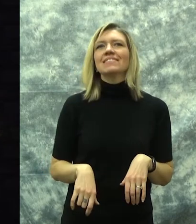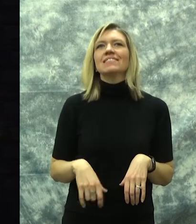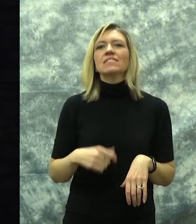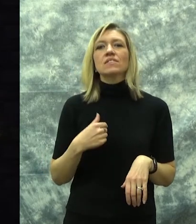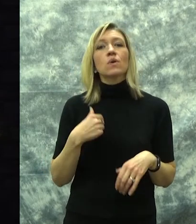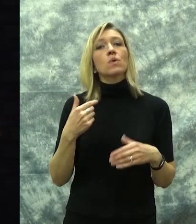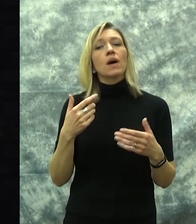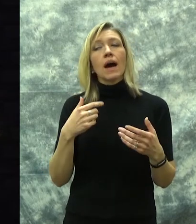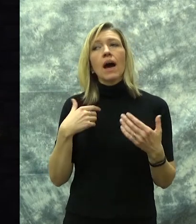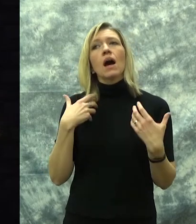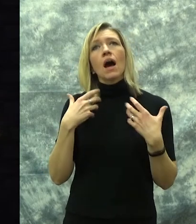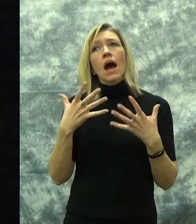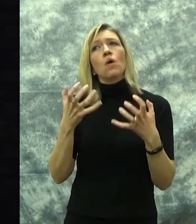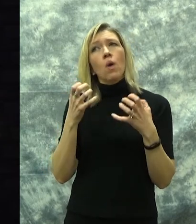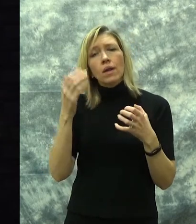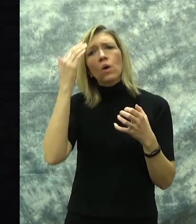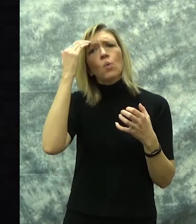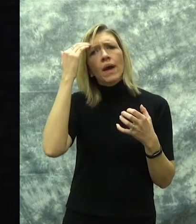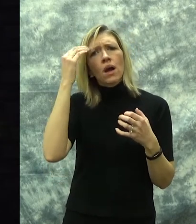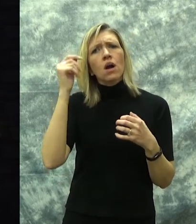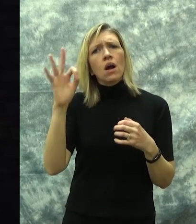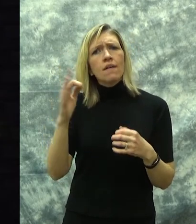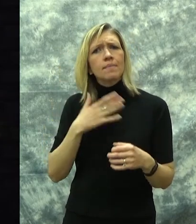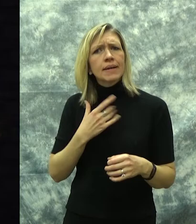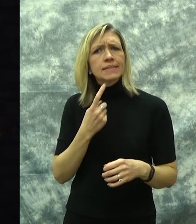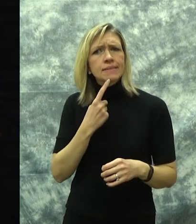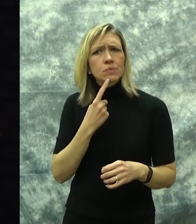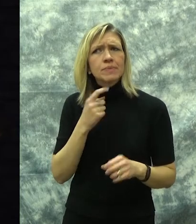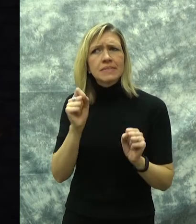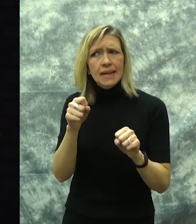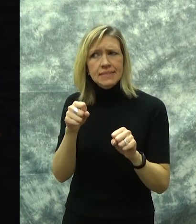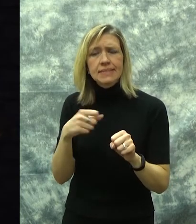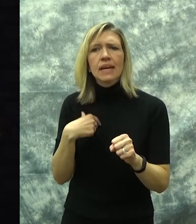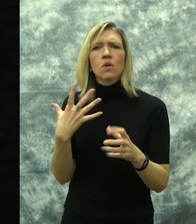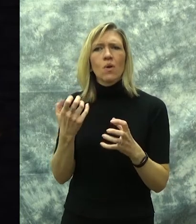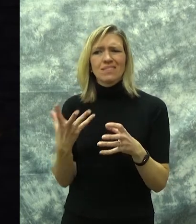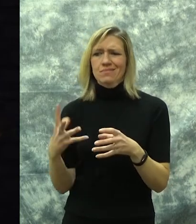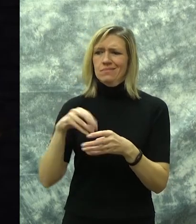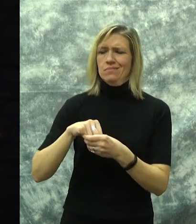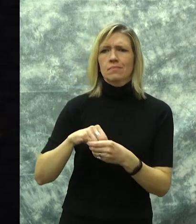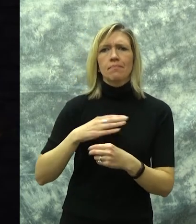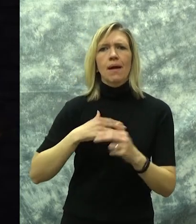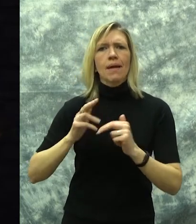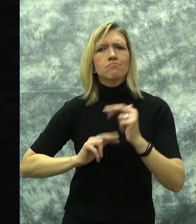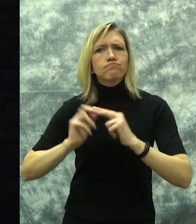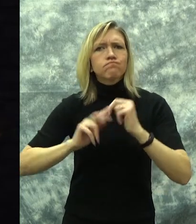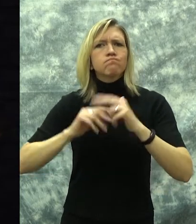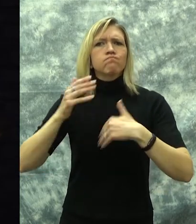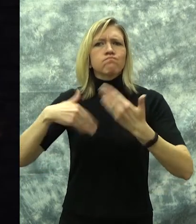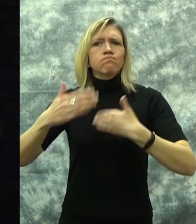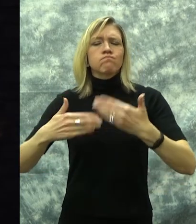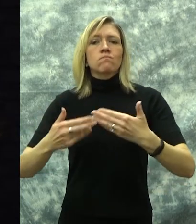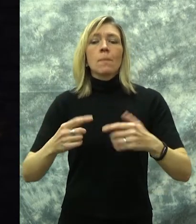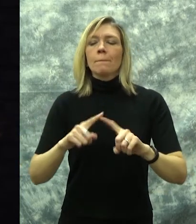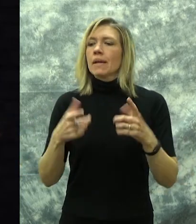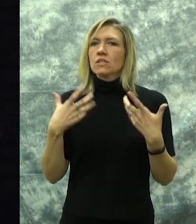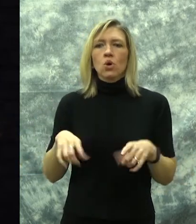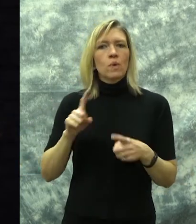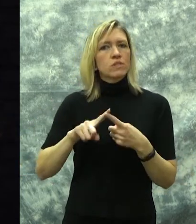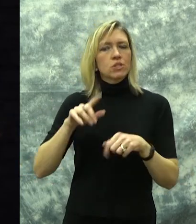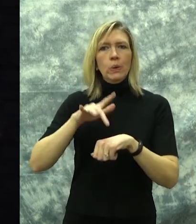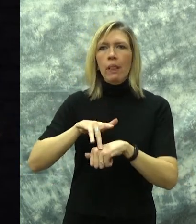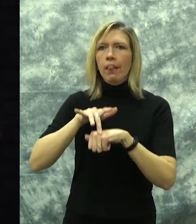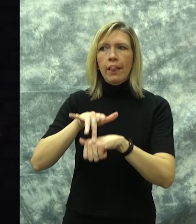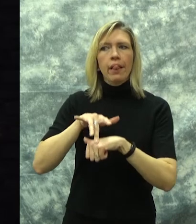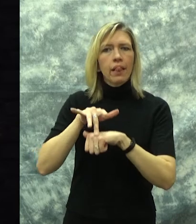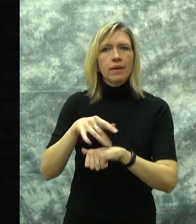disappointed me, because I want to build that into accomplishing, but I don't want to stew in the disappointments because of all that energy